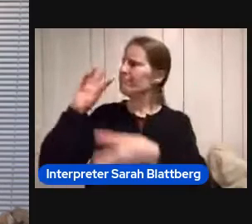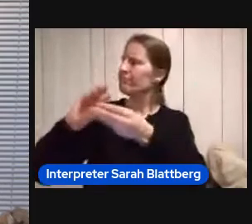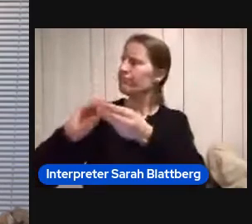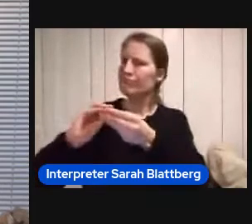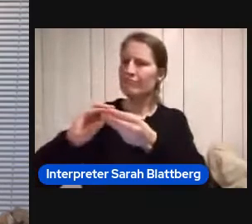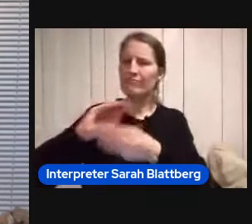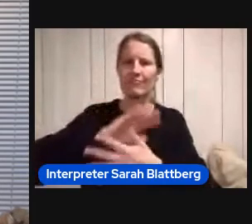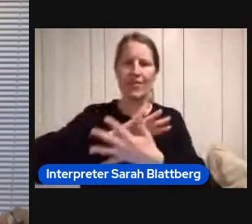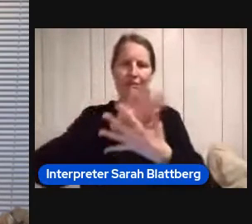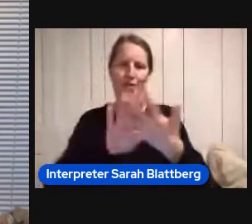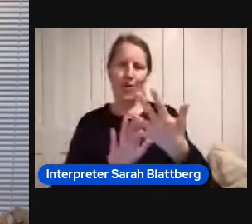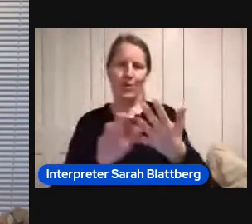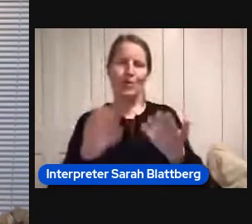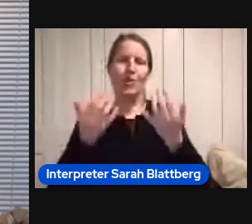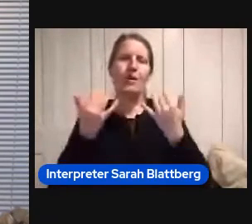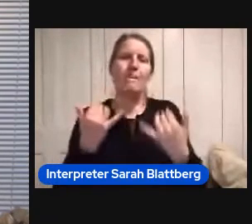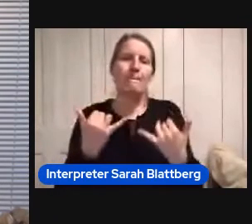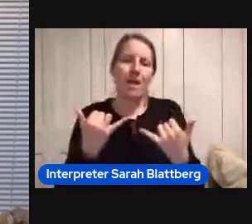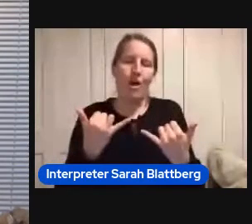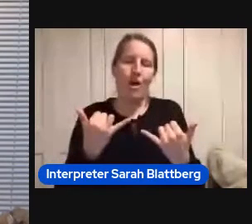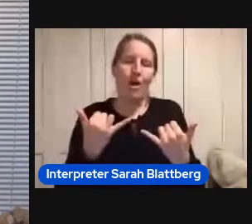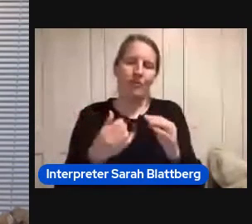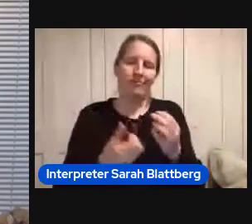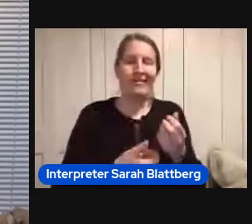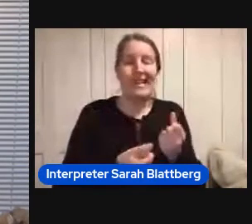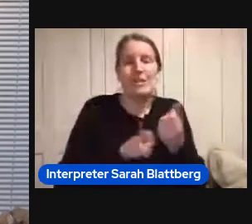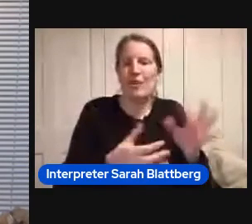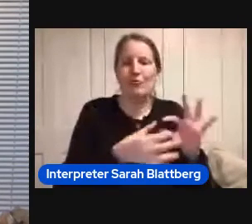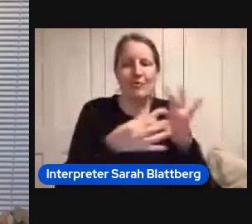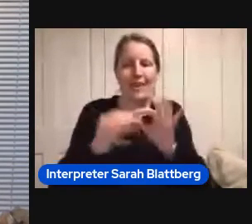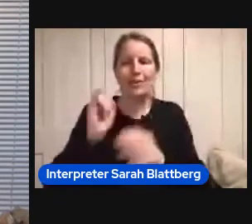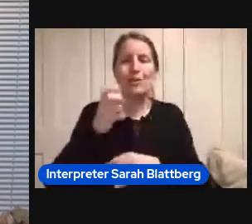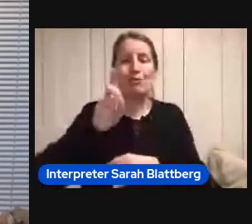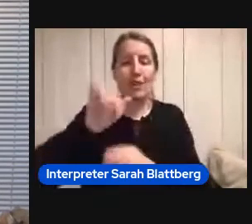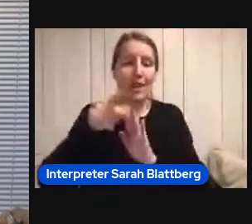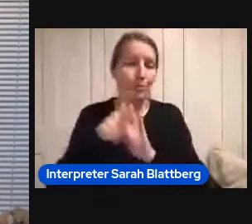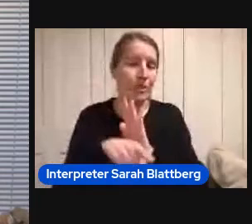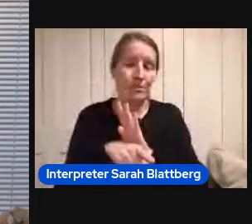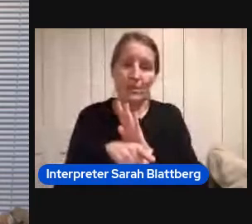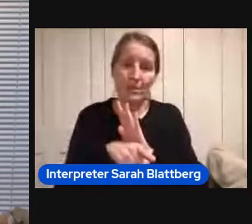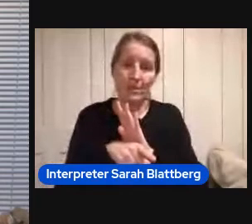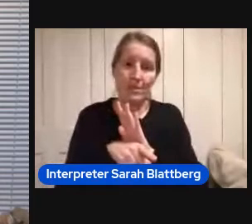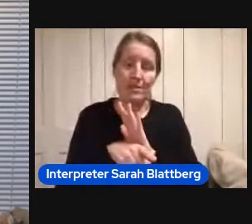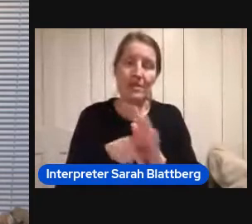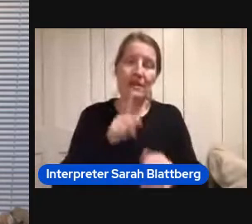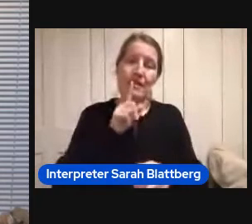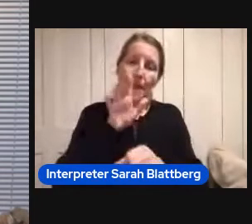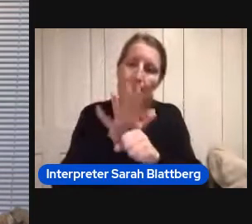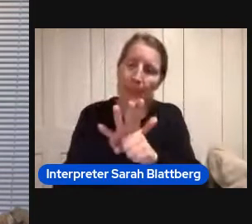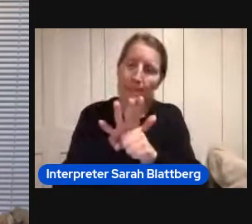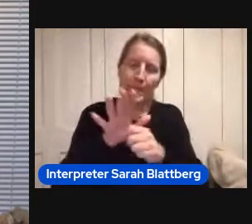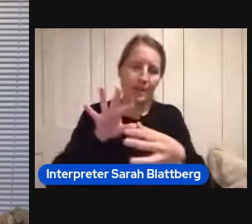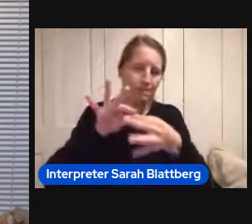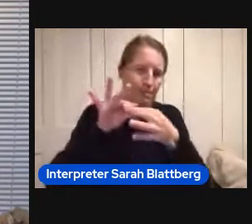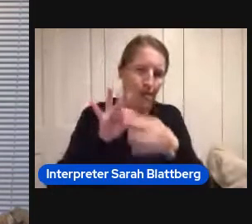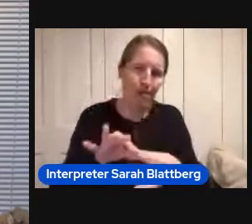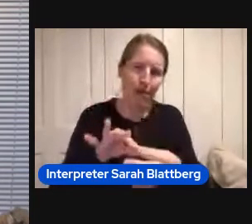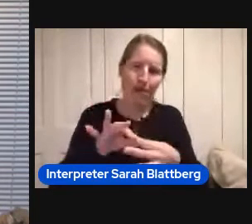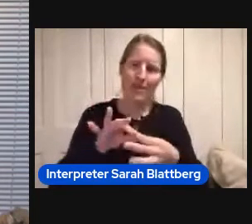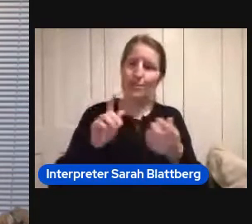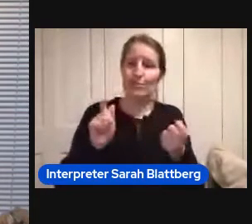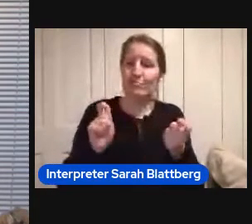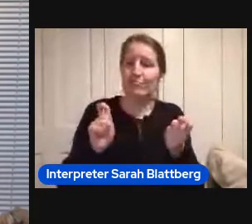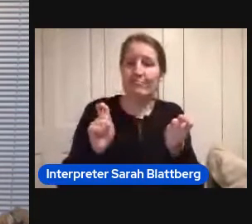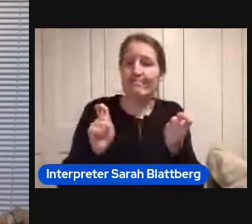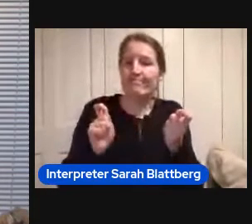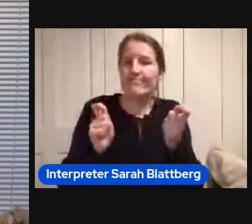modern expressions of Jedi principles. Each one reflects belonging to a commitment to an ever-changing